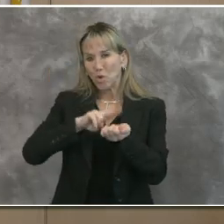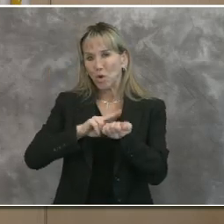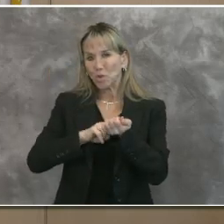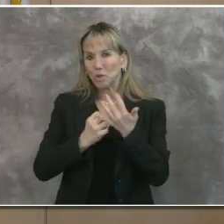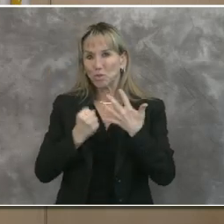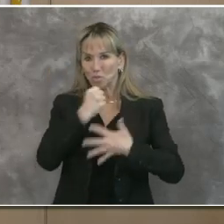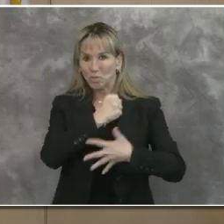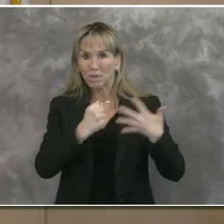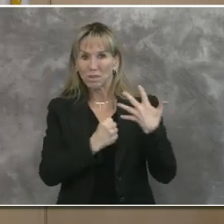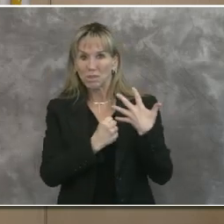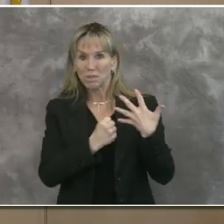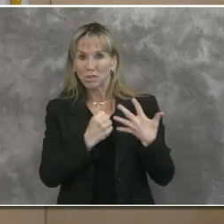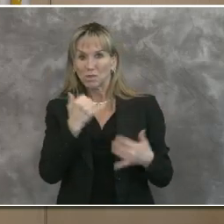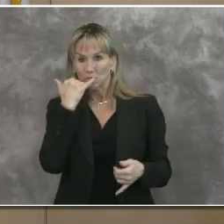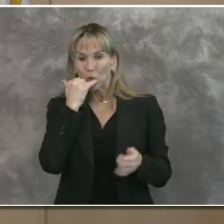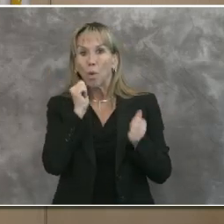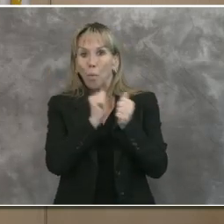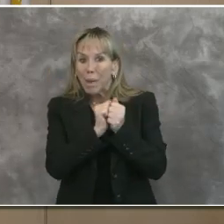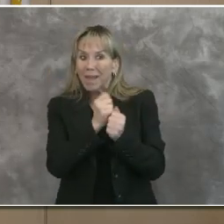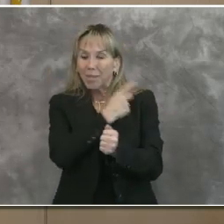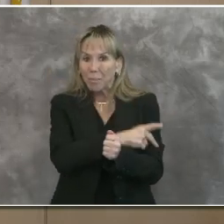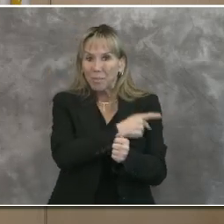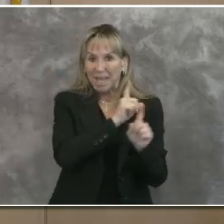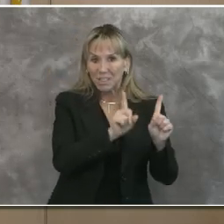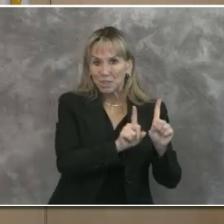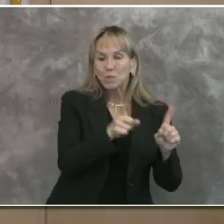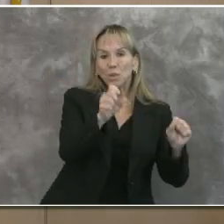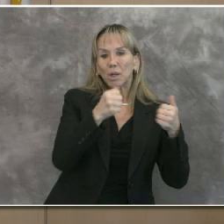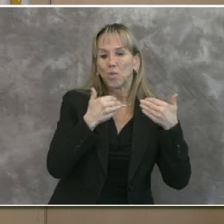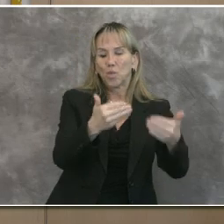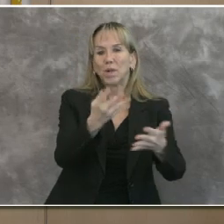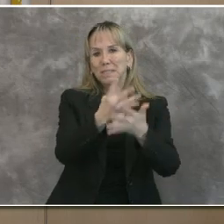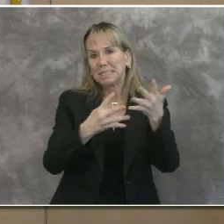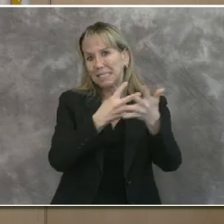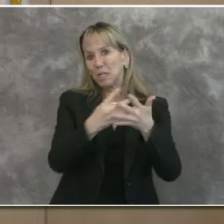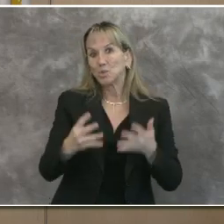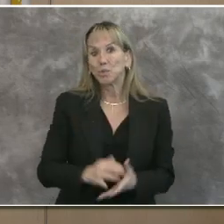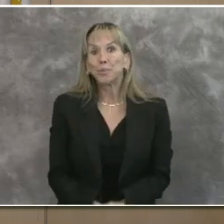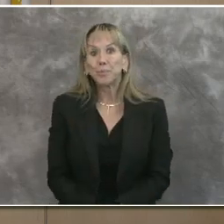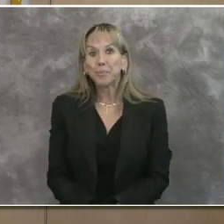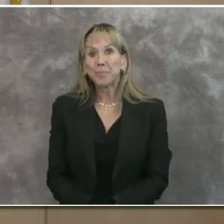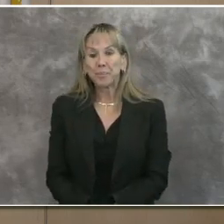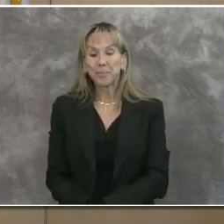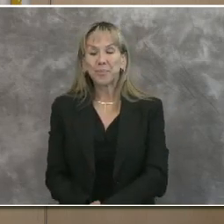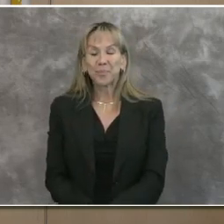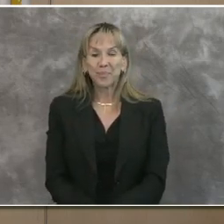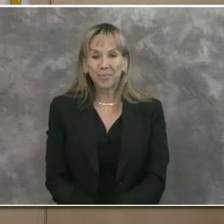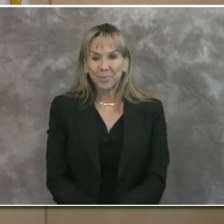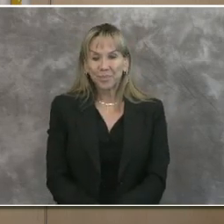your patient so that you can get that patient scheduled. Okay, great. Thank you, Dr. Wooten.